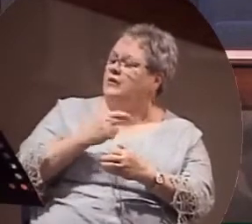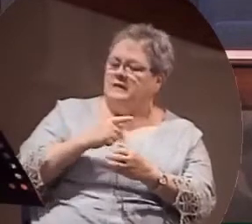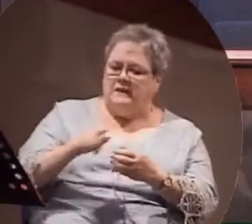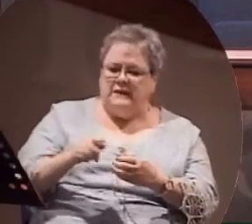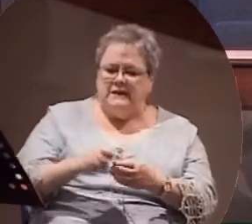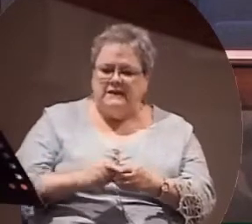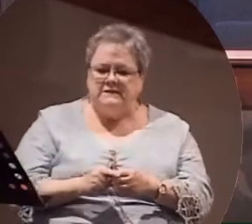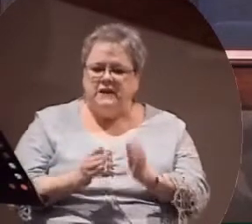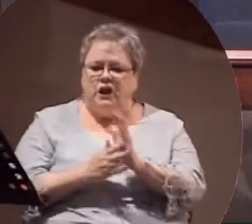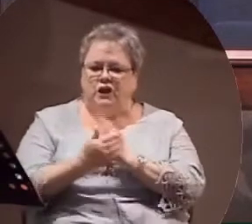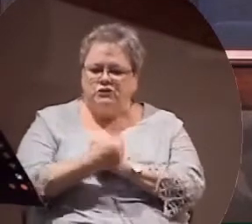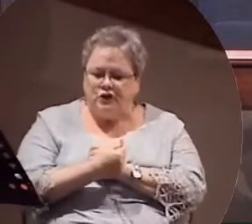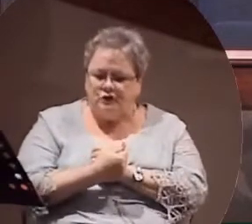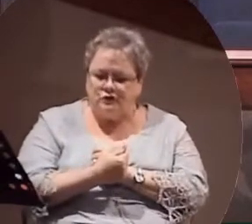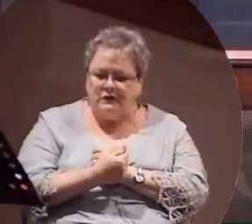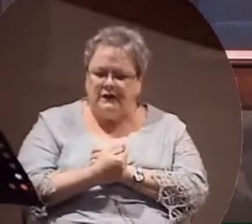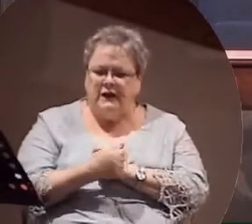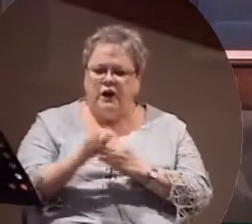lasciviousness,